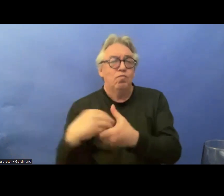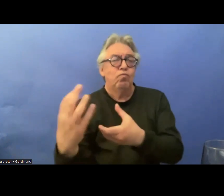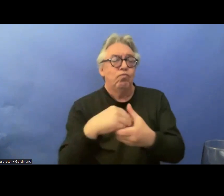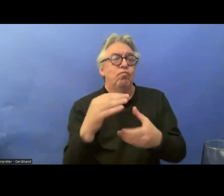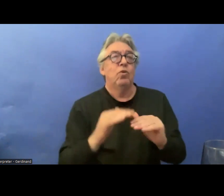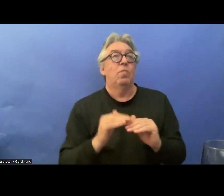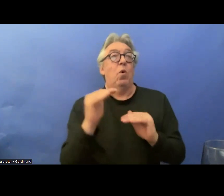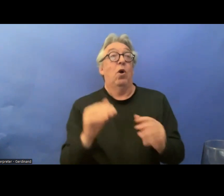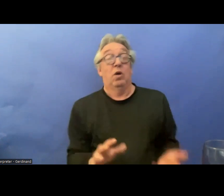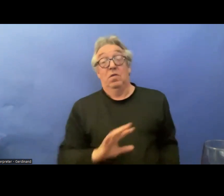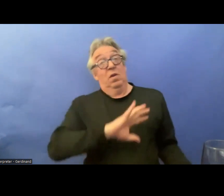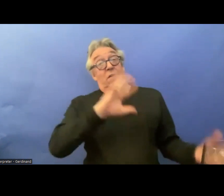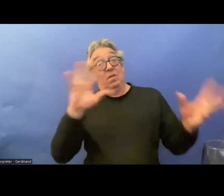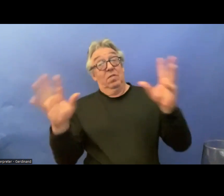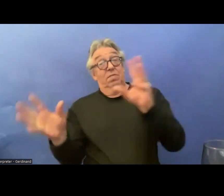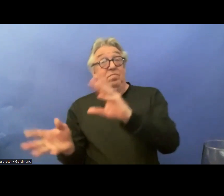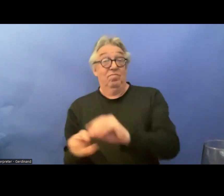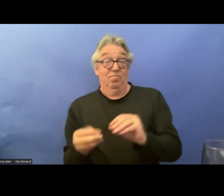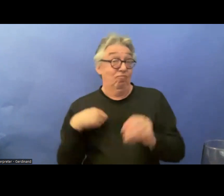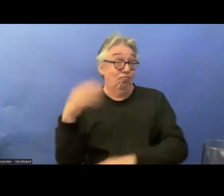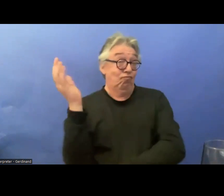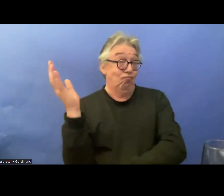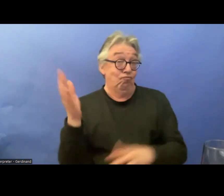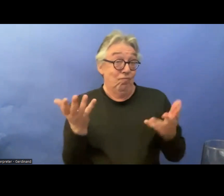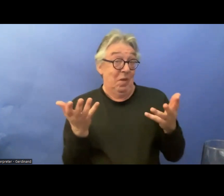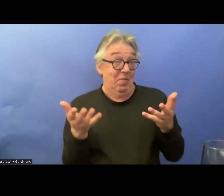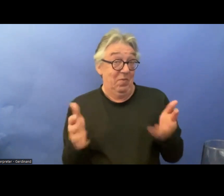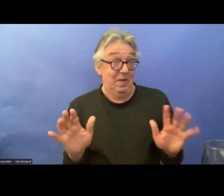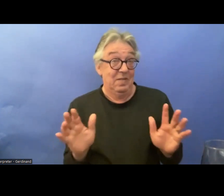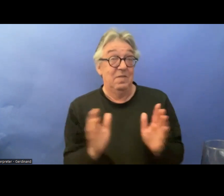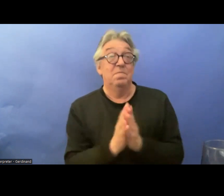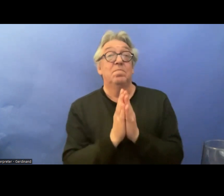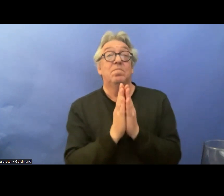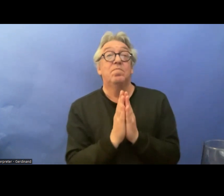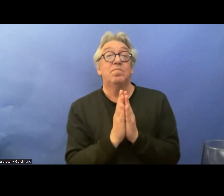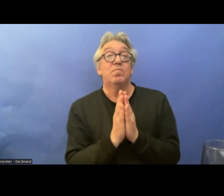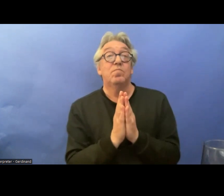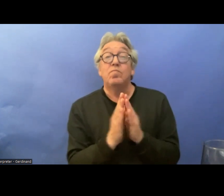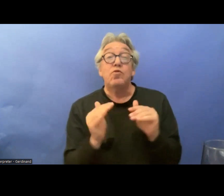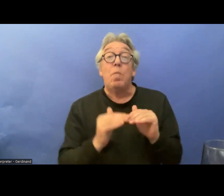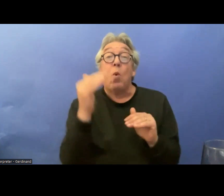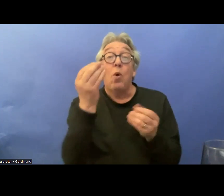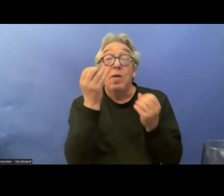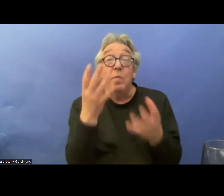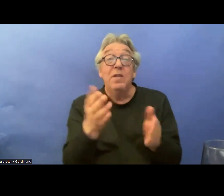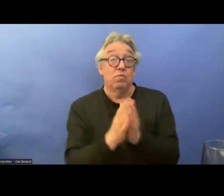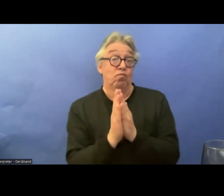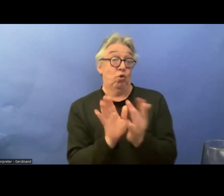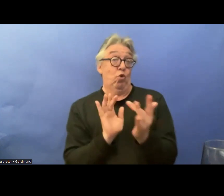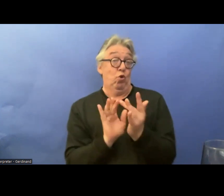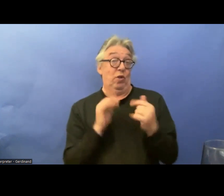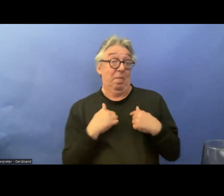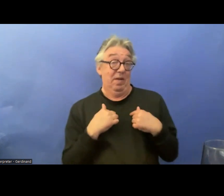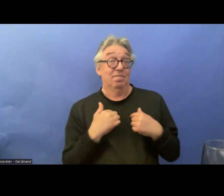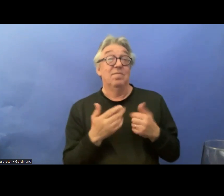This all from my side. If there's need for further information or any question, I'm there. Thank you very much.